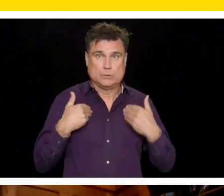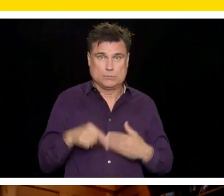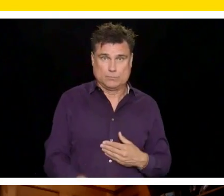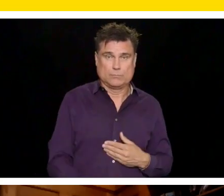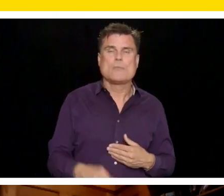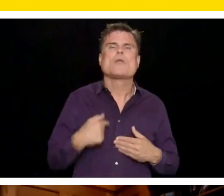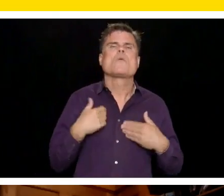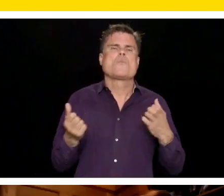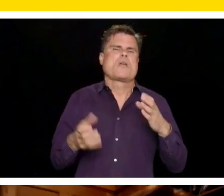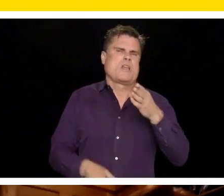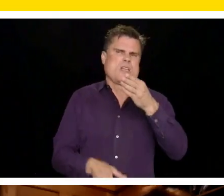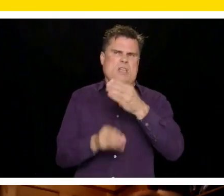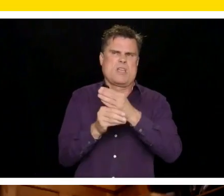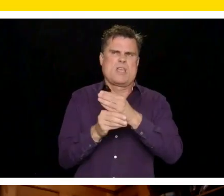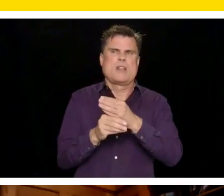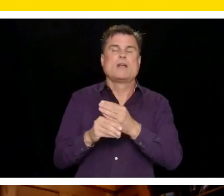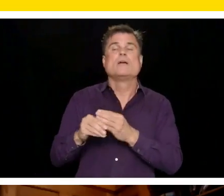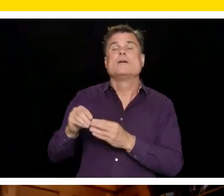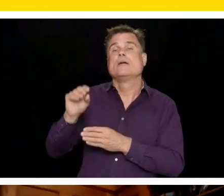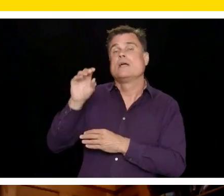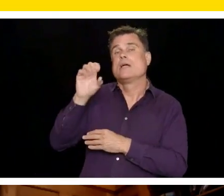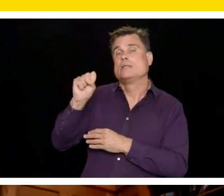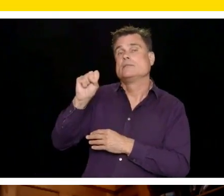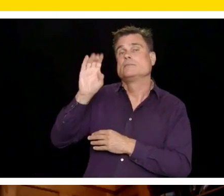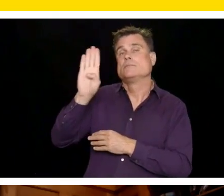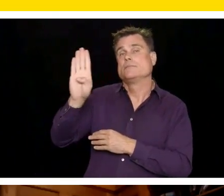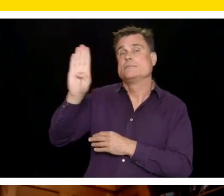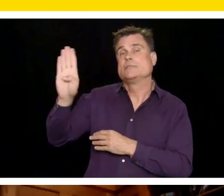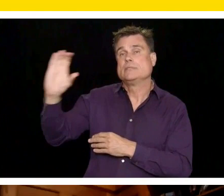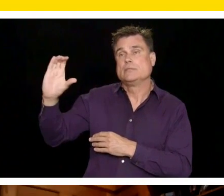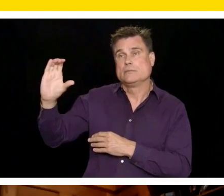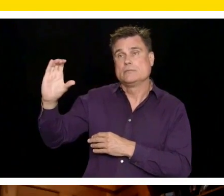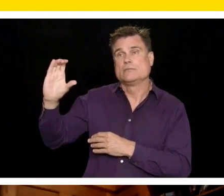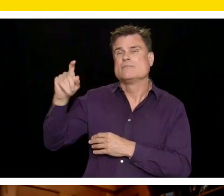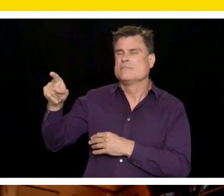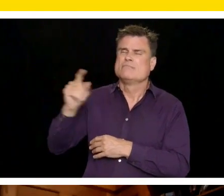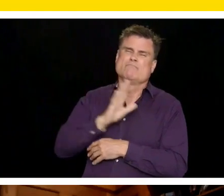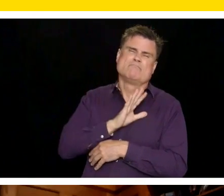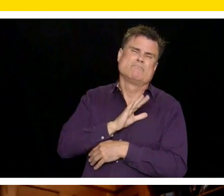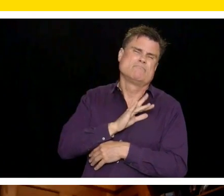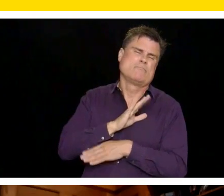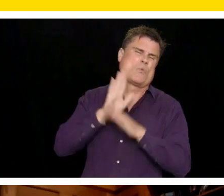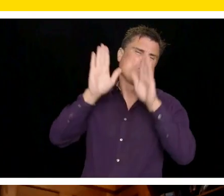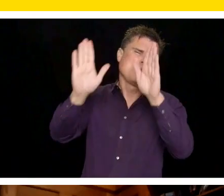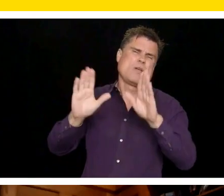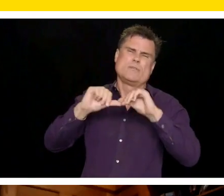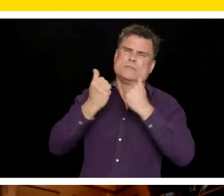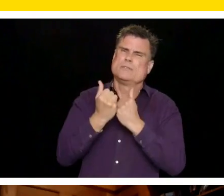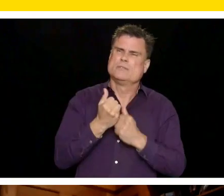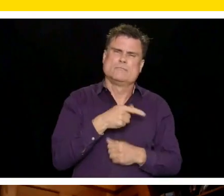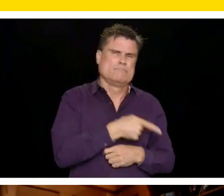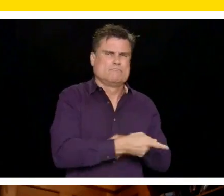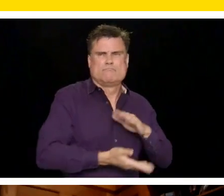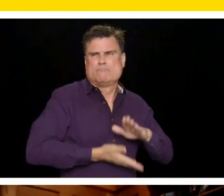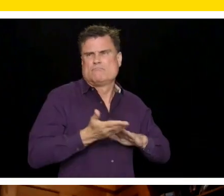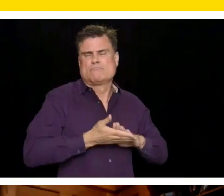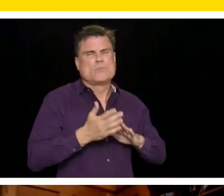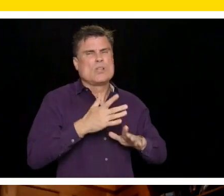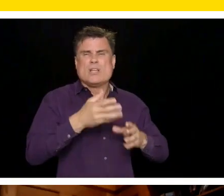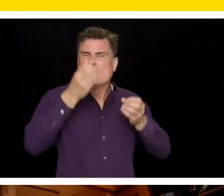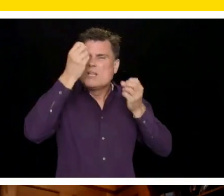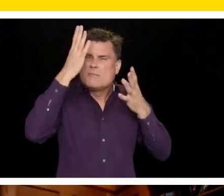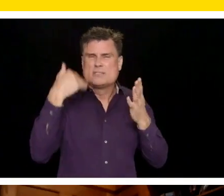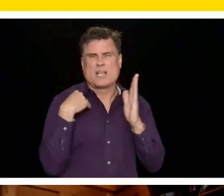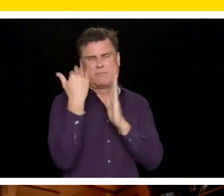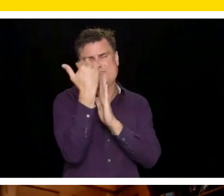your business, the idea of looking at a different way to deliver the service or the goods that you're providing your community, it's a lot for